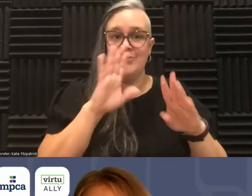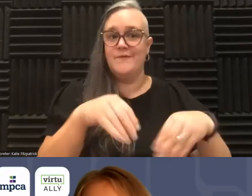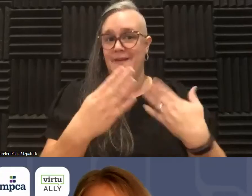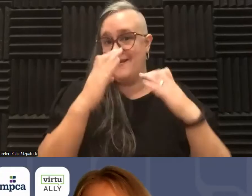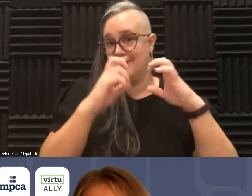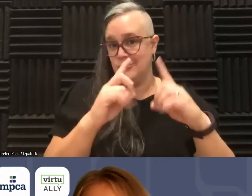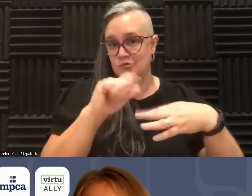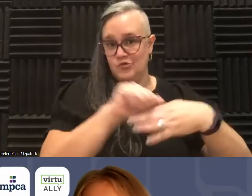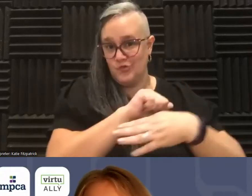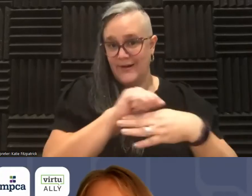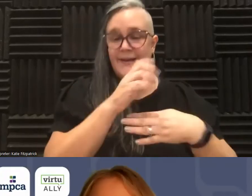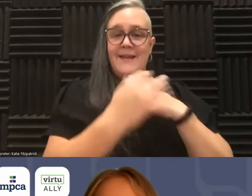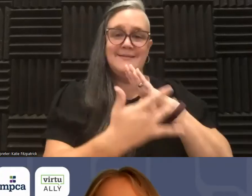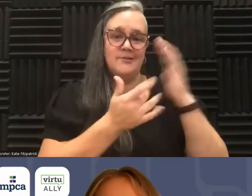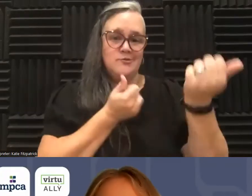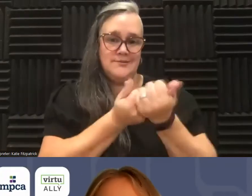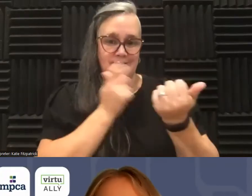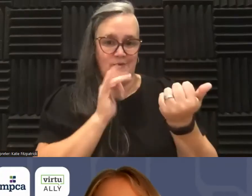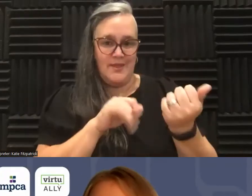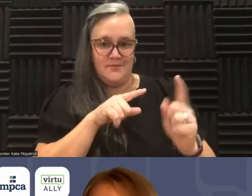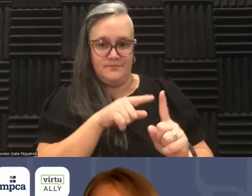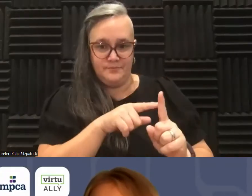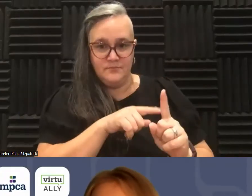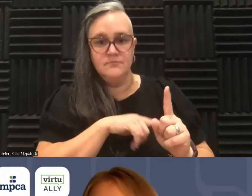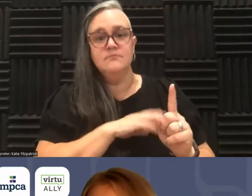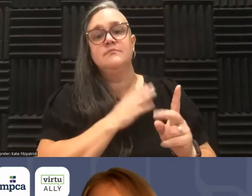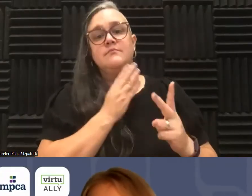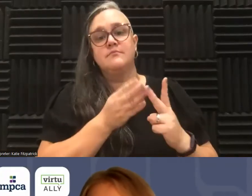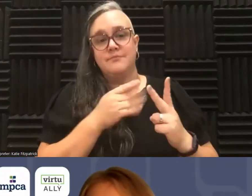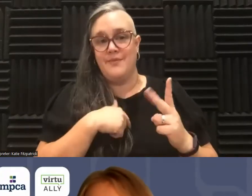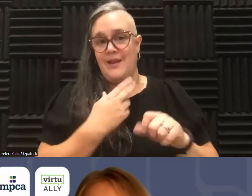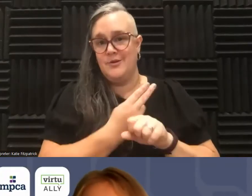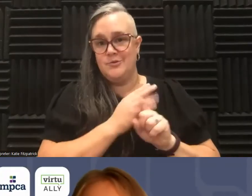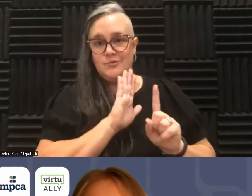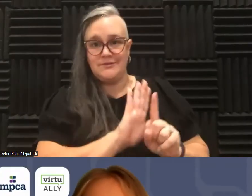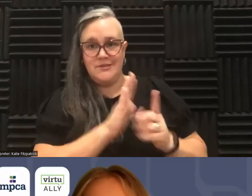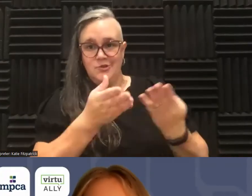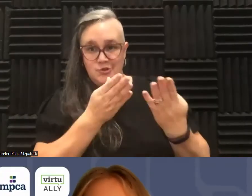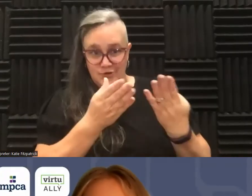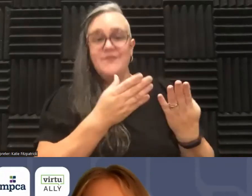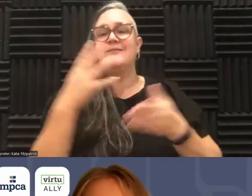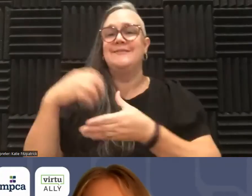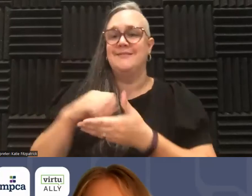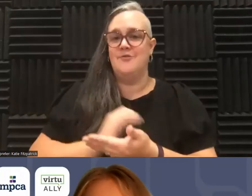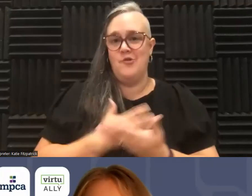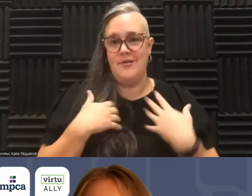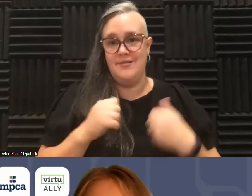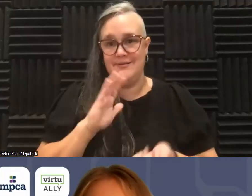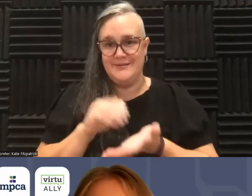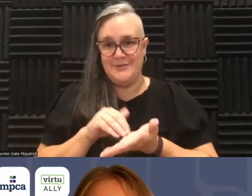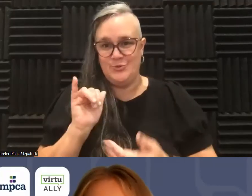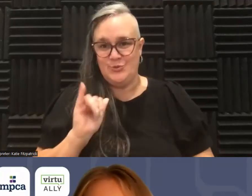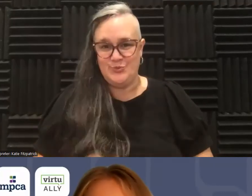and training and technical assistance in that area. And I use their services, and so do our health centers. So